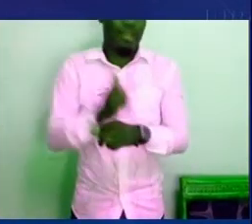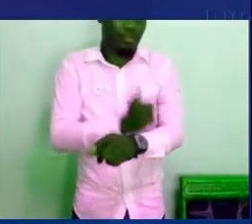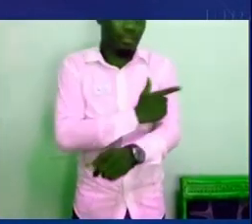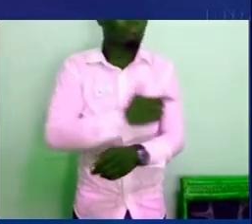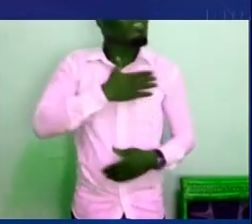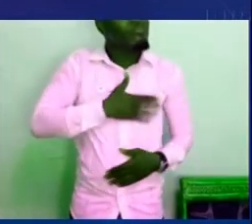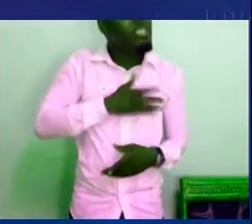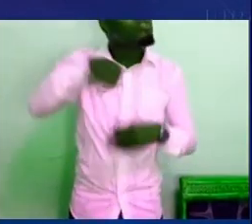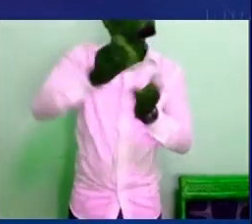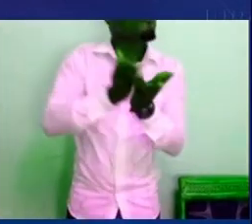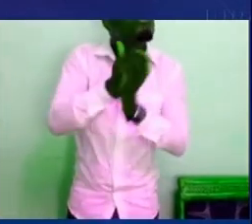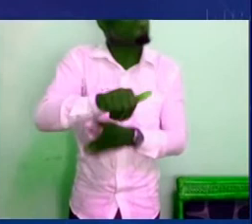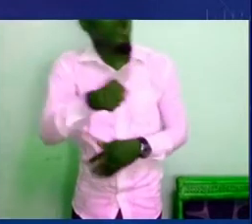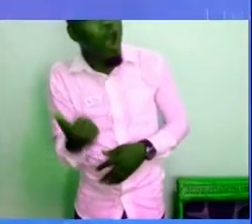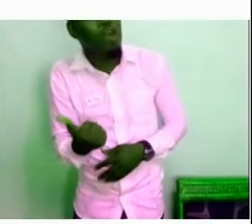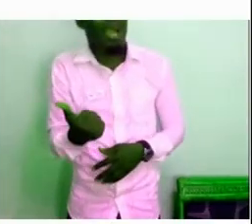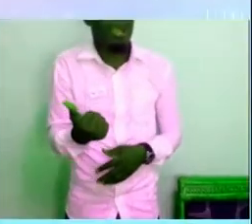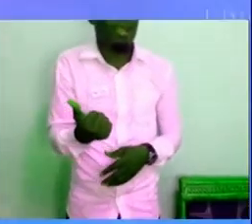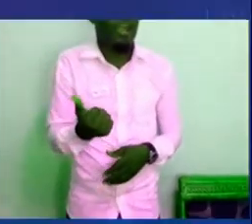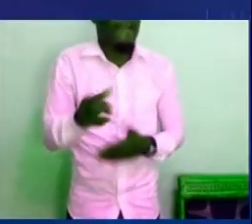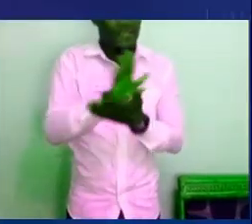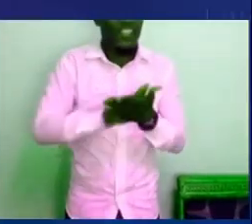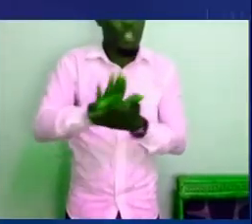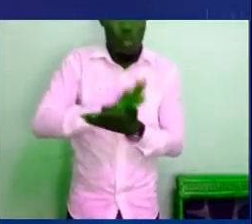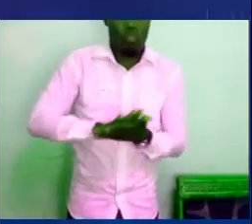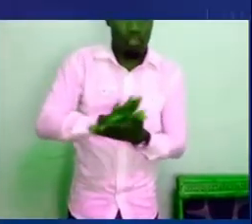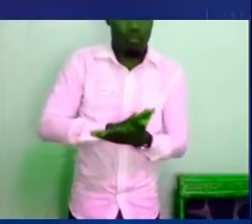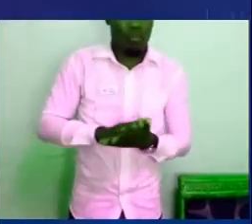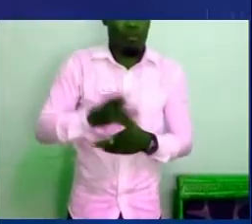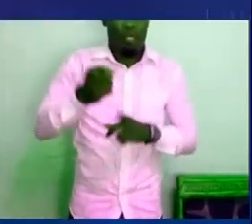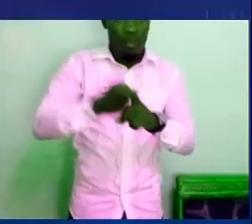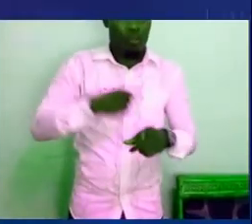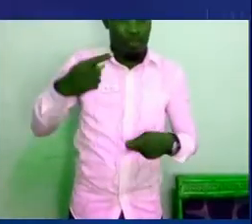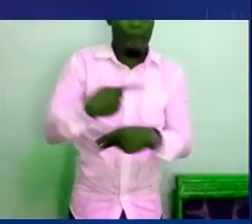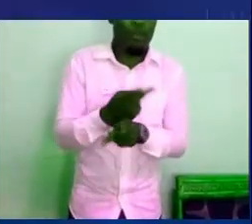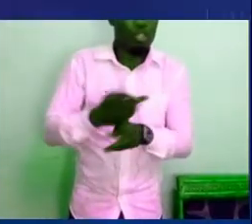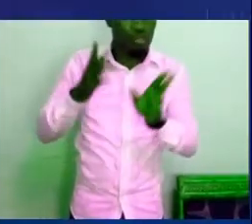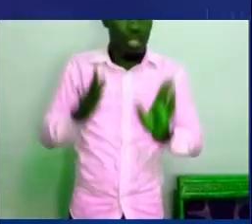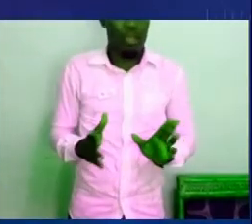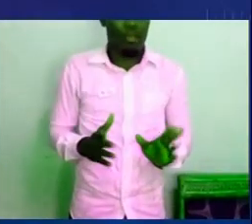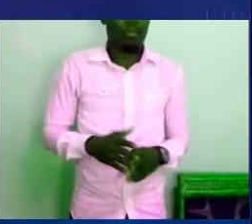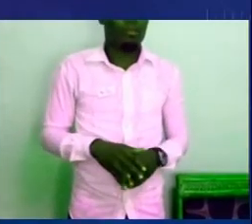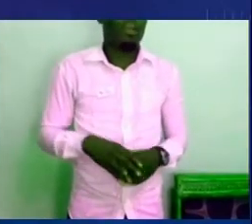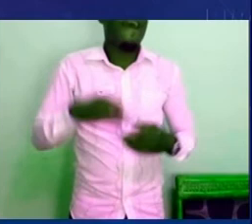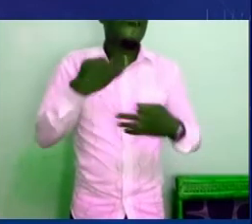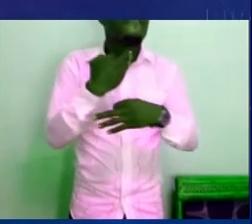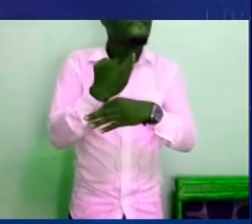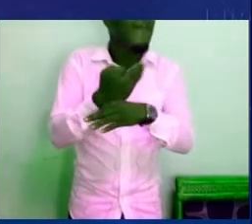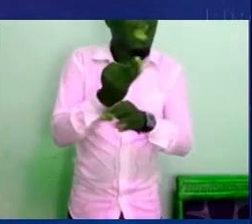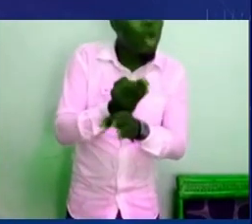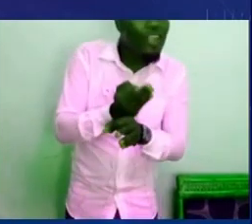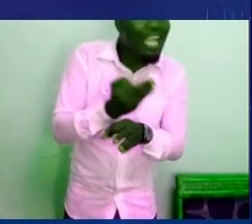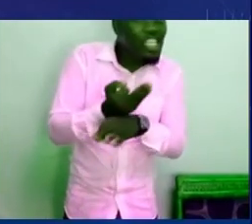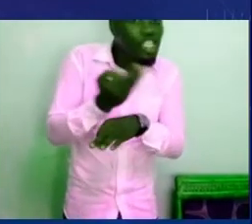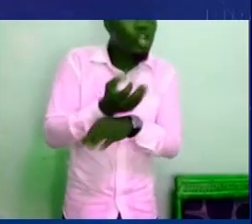answers to the teacher by next lesson. Please go through other videos from